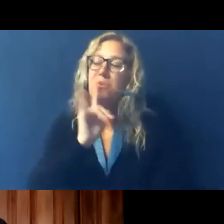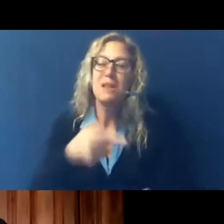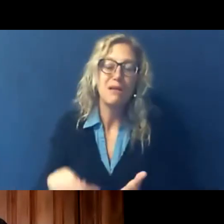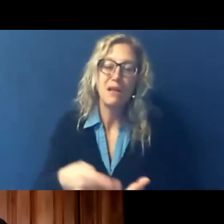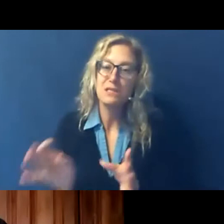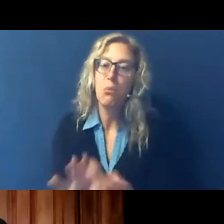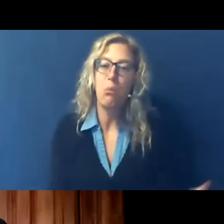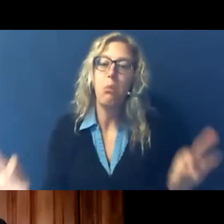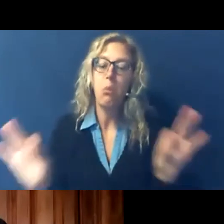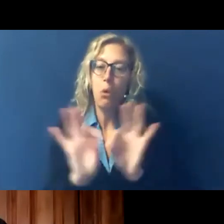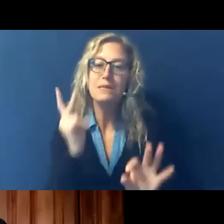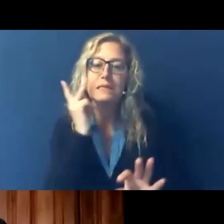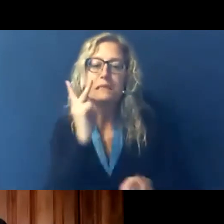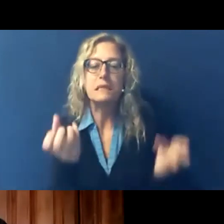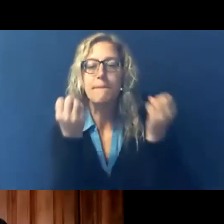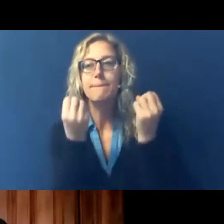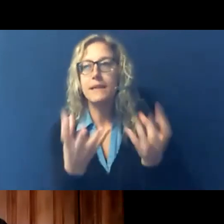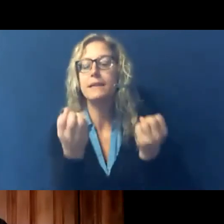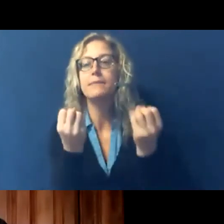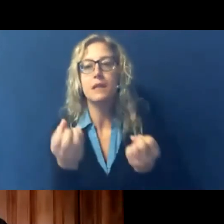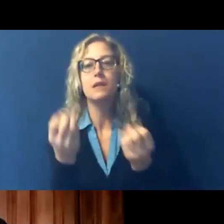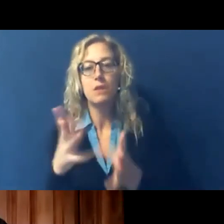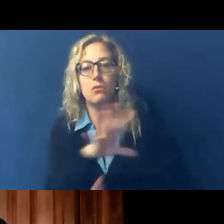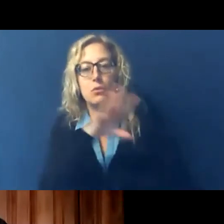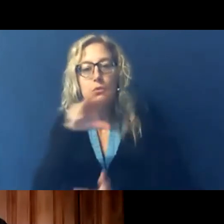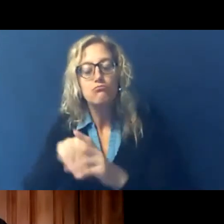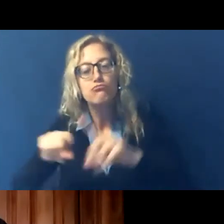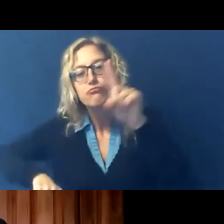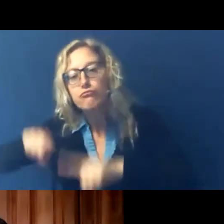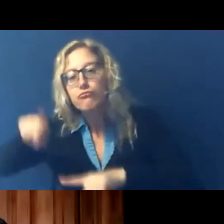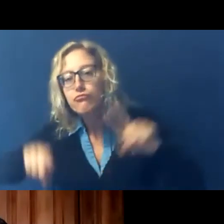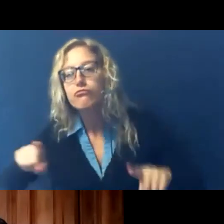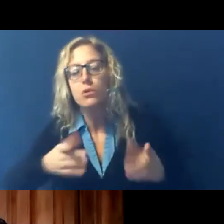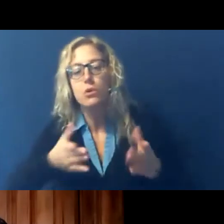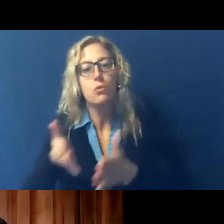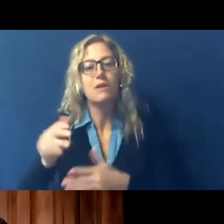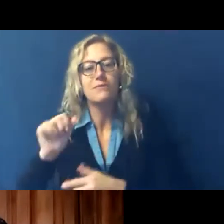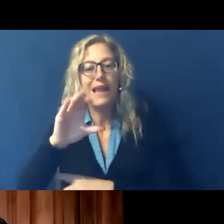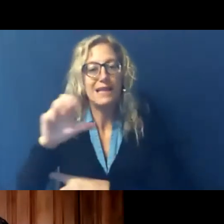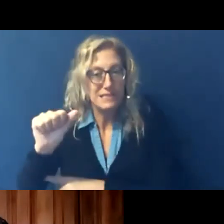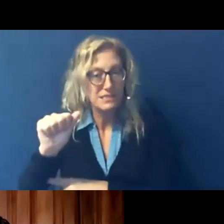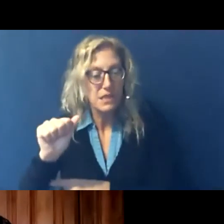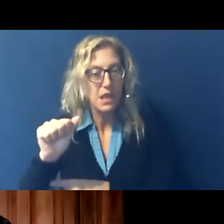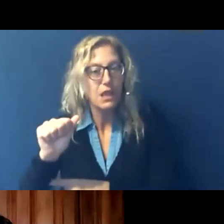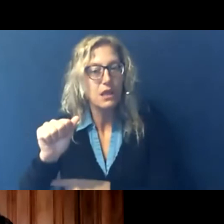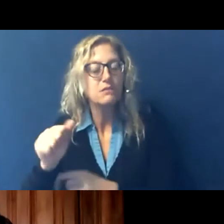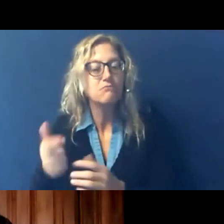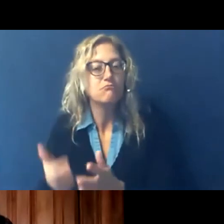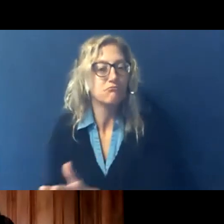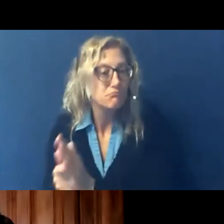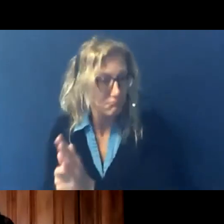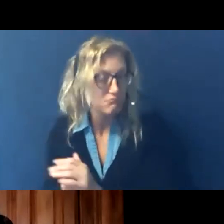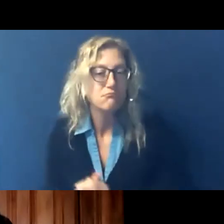seeing the many ways, including very explicit ways, that the ACA is an anti-discrimination measure.